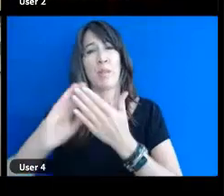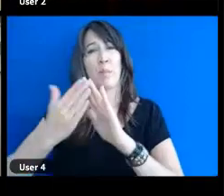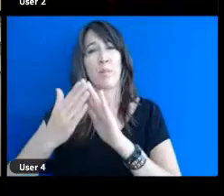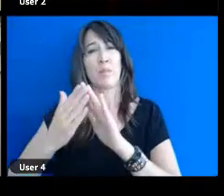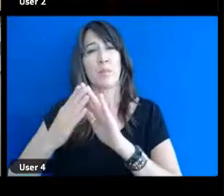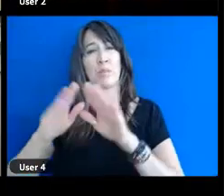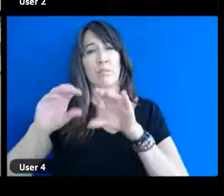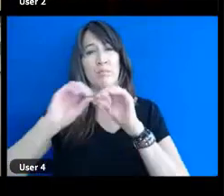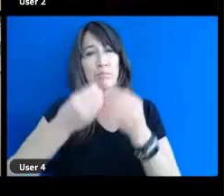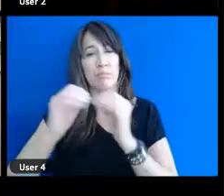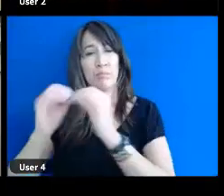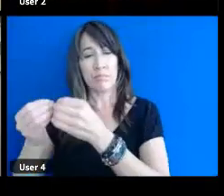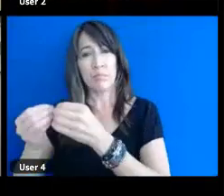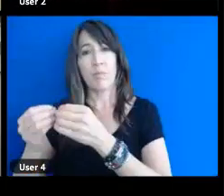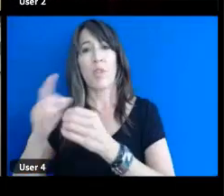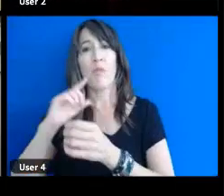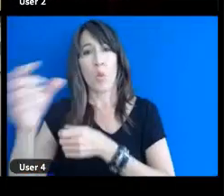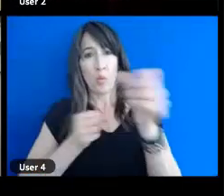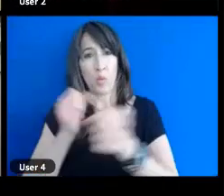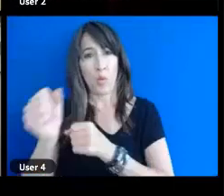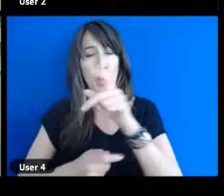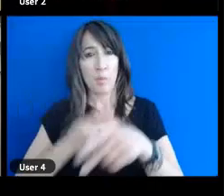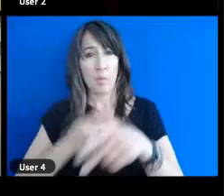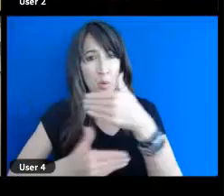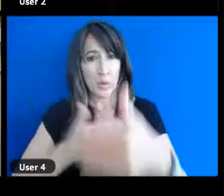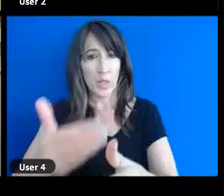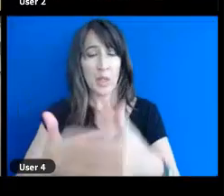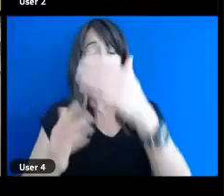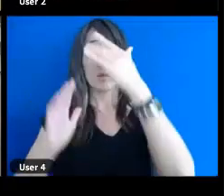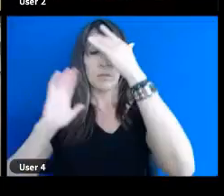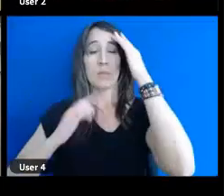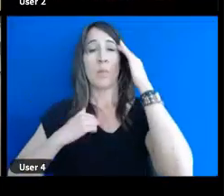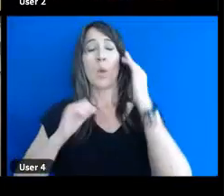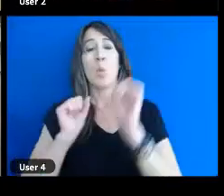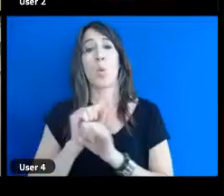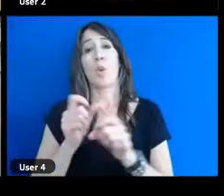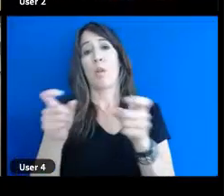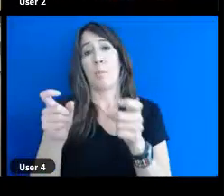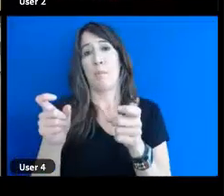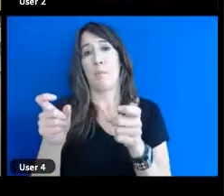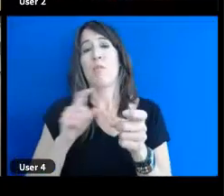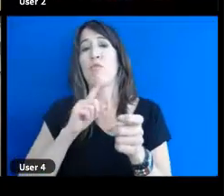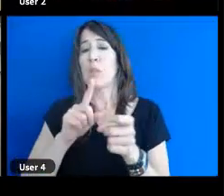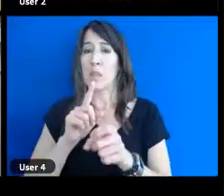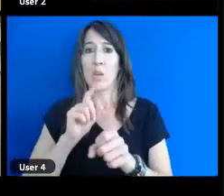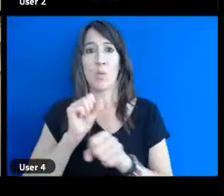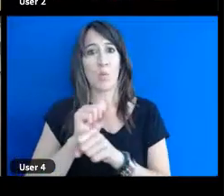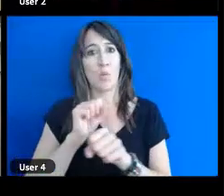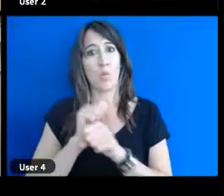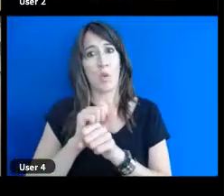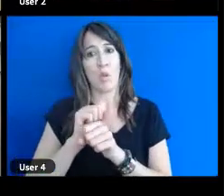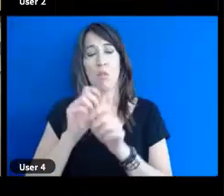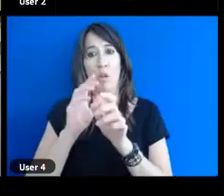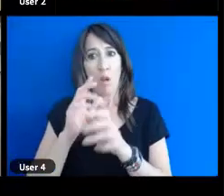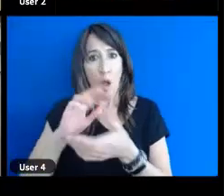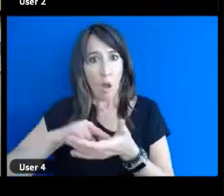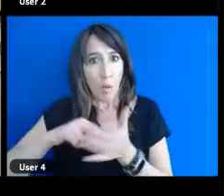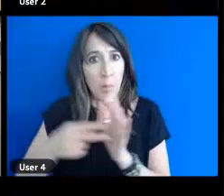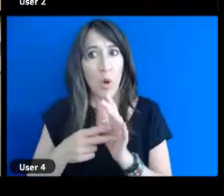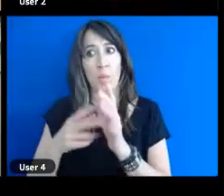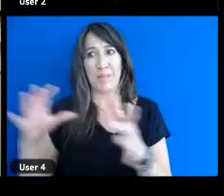for recruitment. When I was an in-house recruiter and an in-house diversity and inclusion manager, we